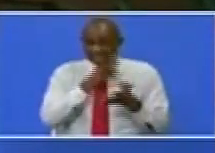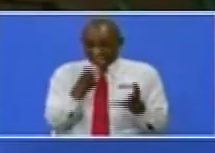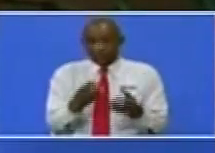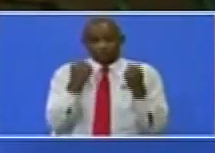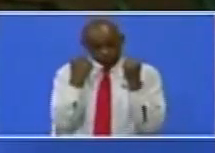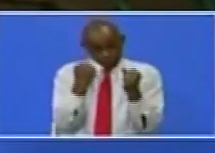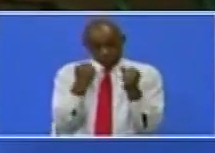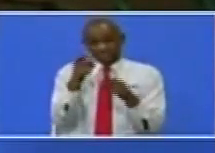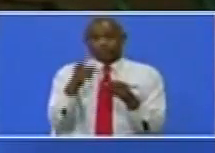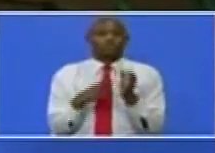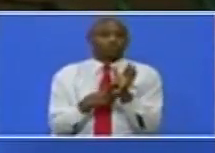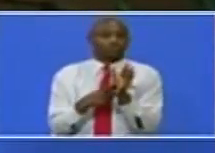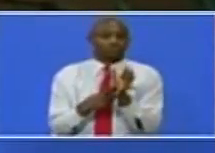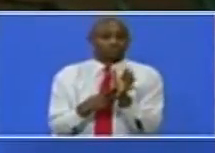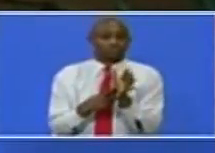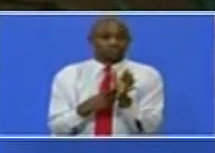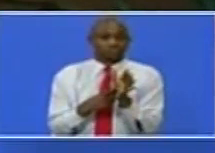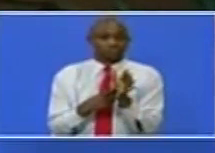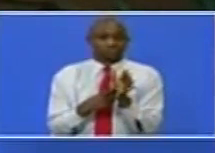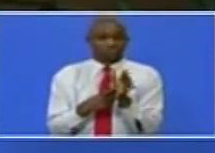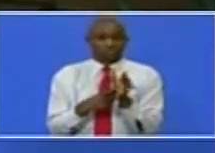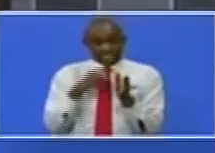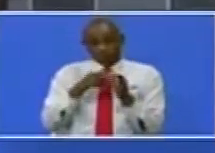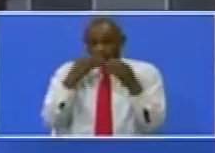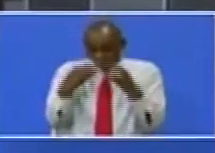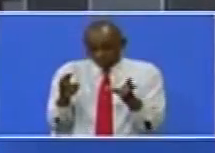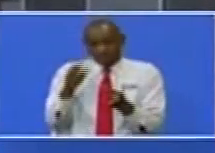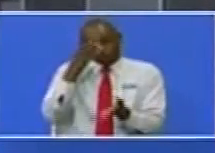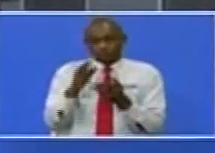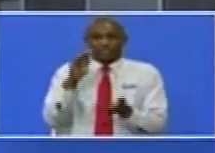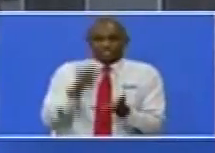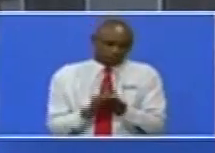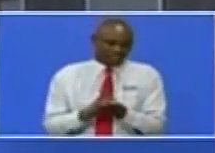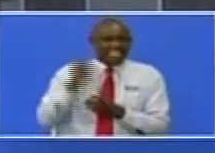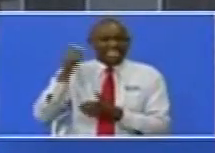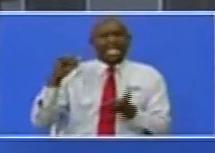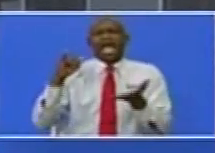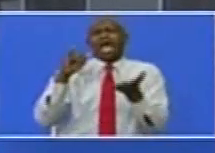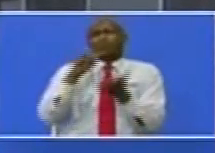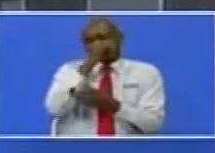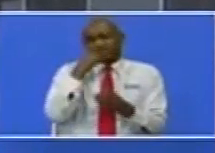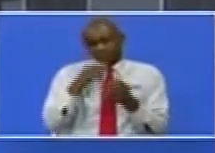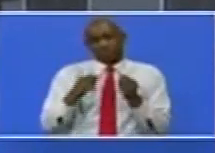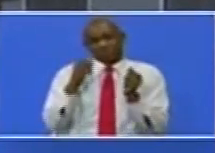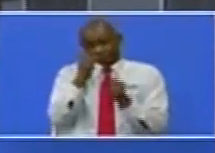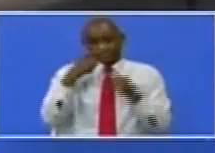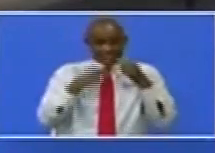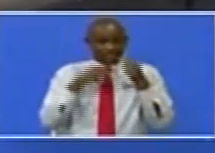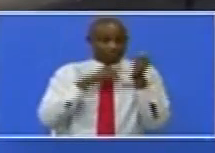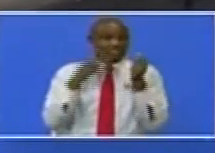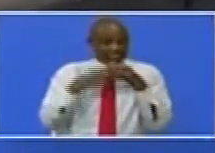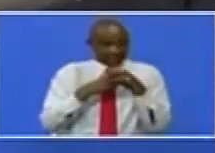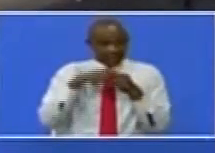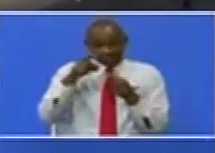strong lever for us. Of course, the loss will reduce. Kenya Airways, which is 26.7% owned by